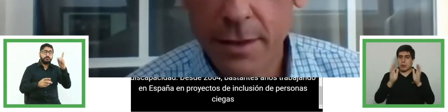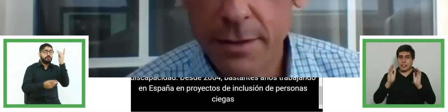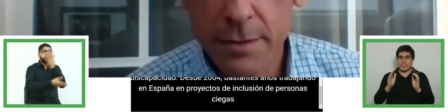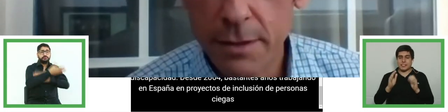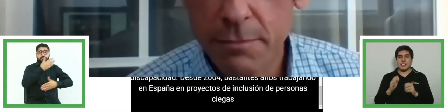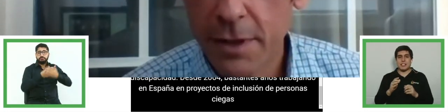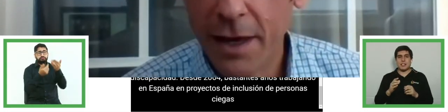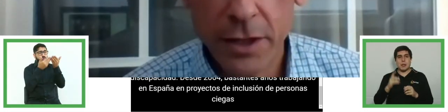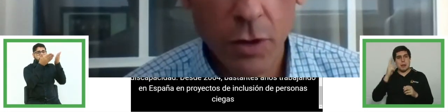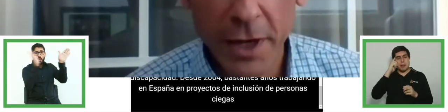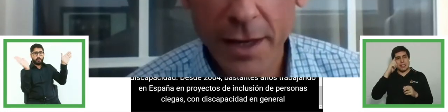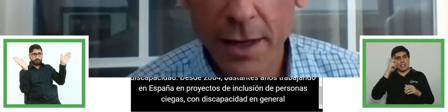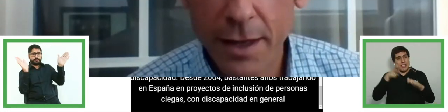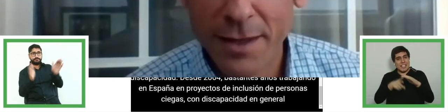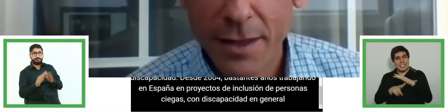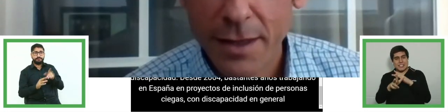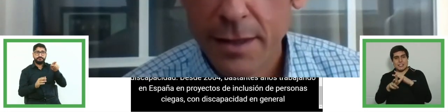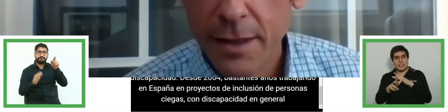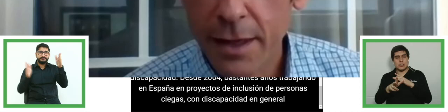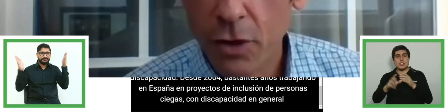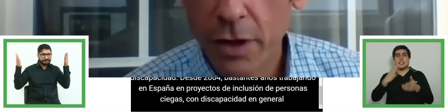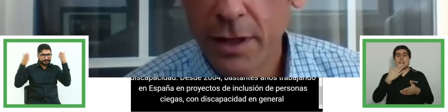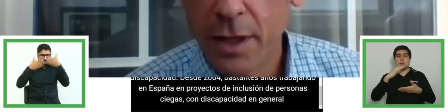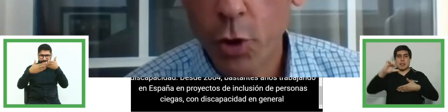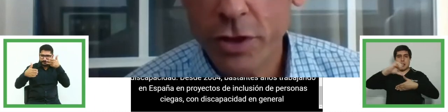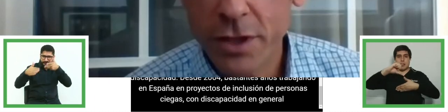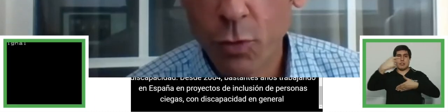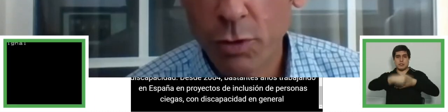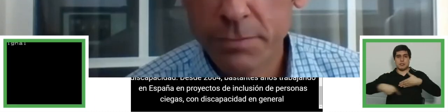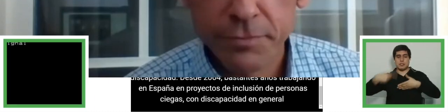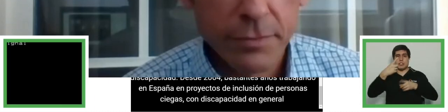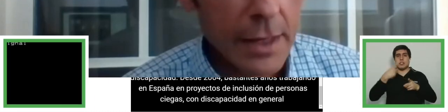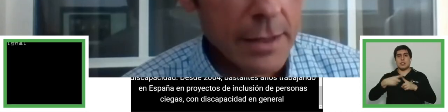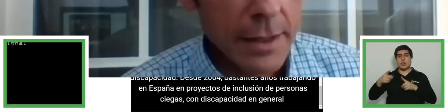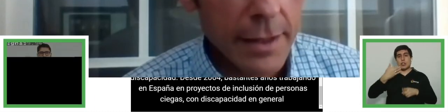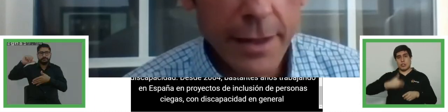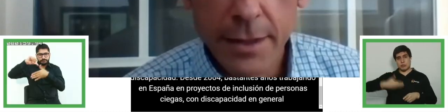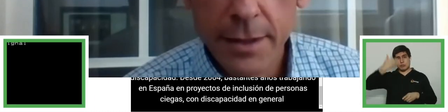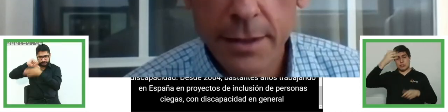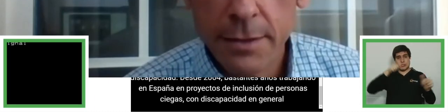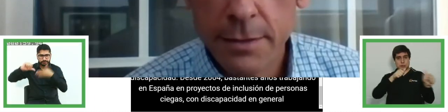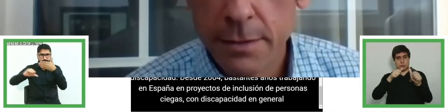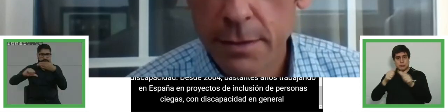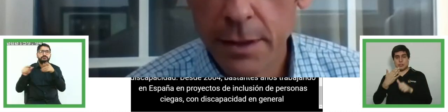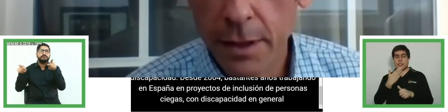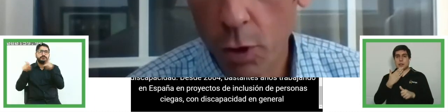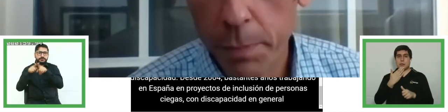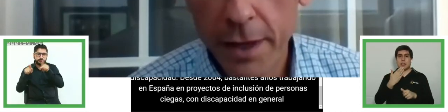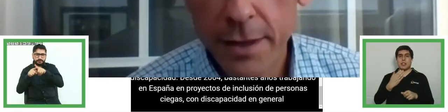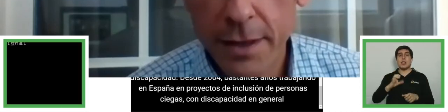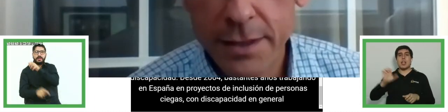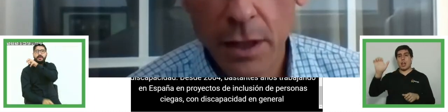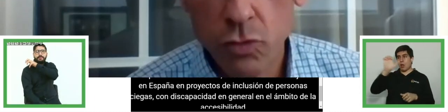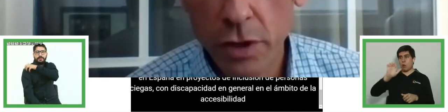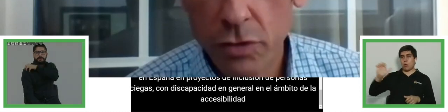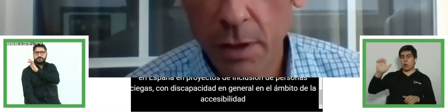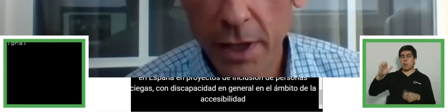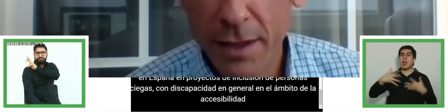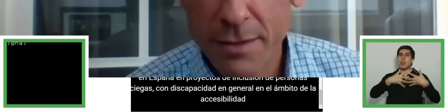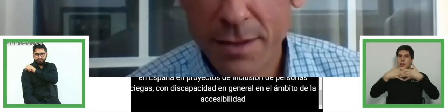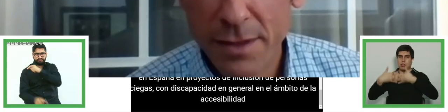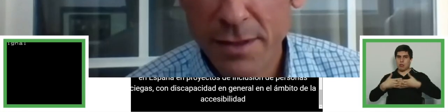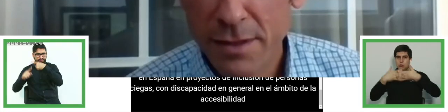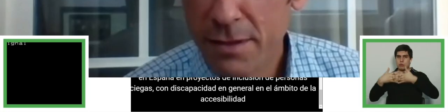I've also worked in Latin America, in the Near East, in Europe, and in the US as well. I